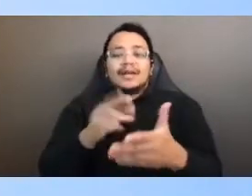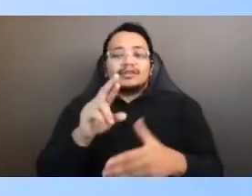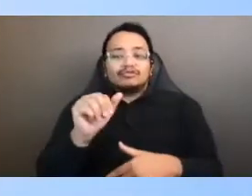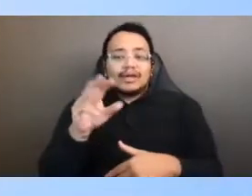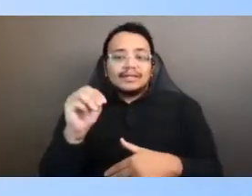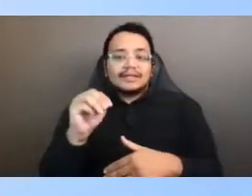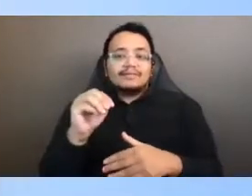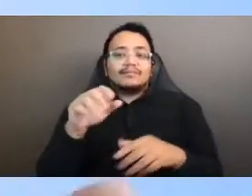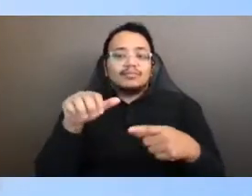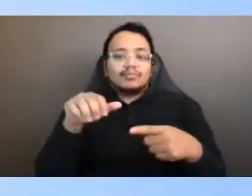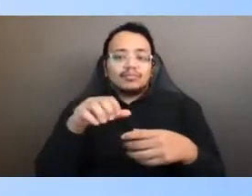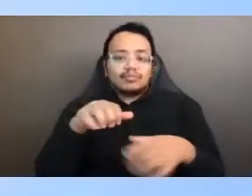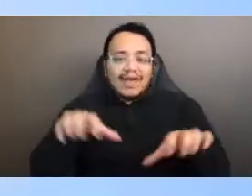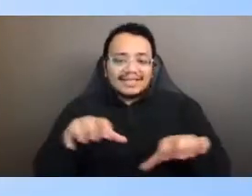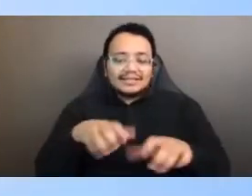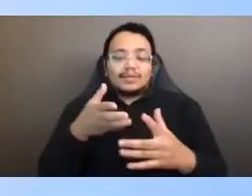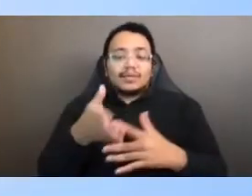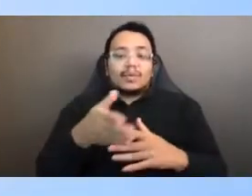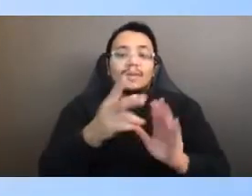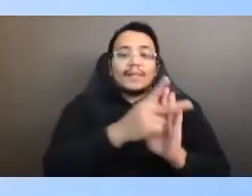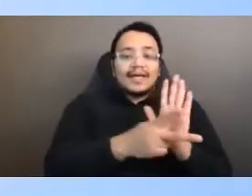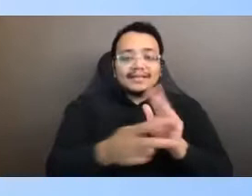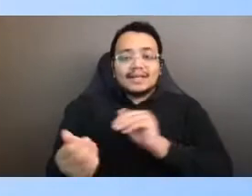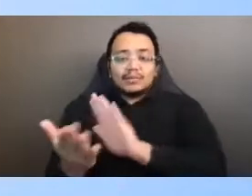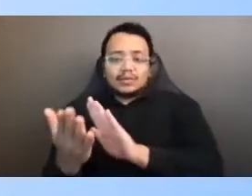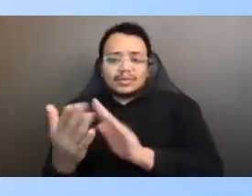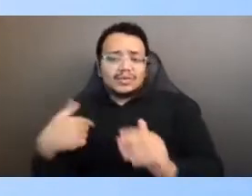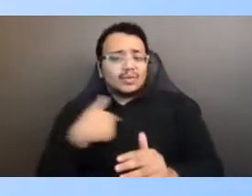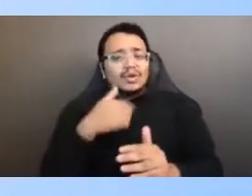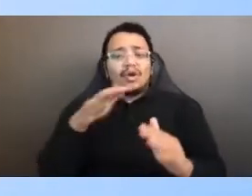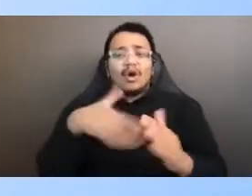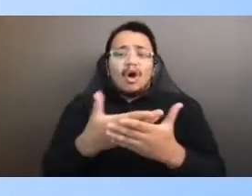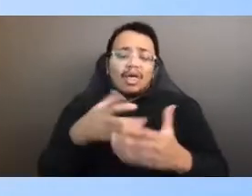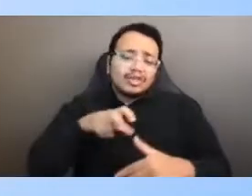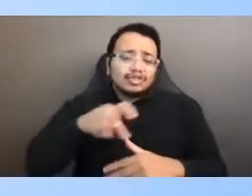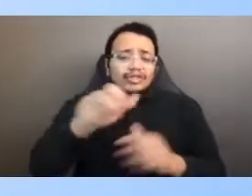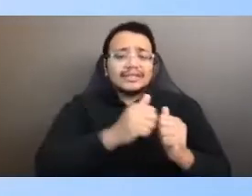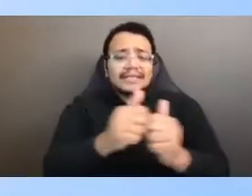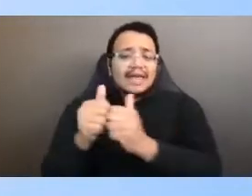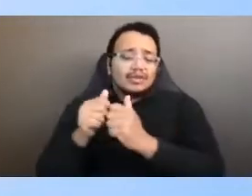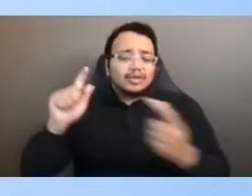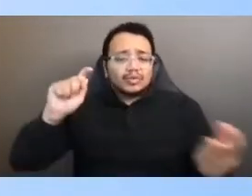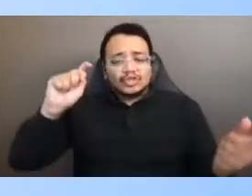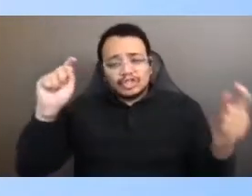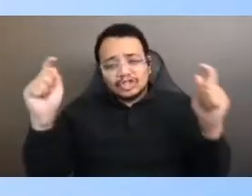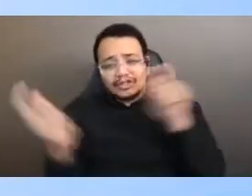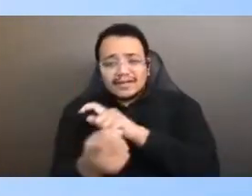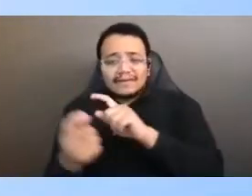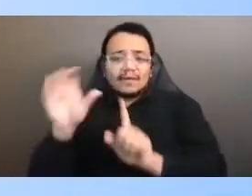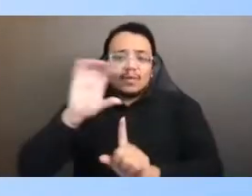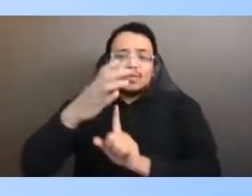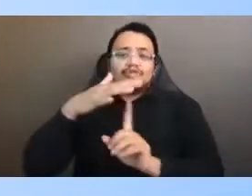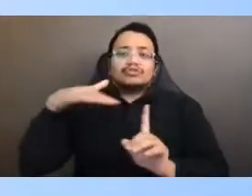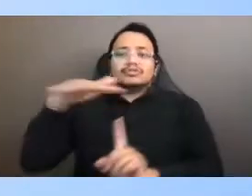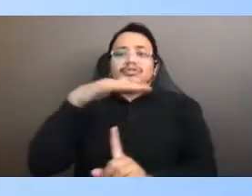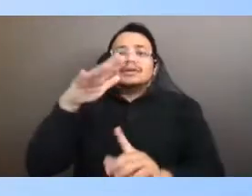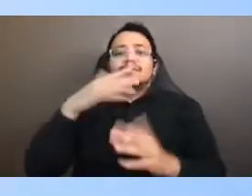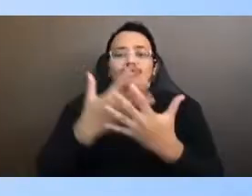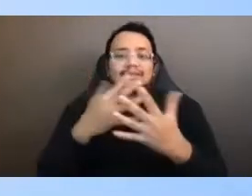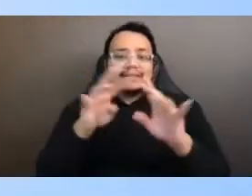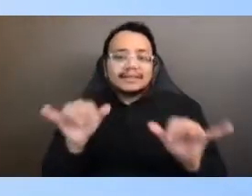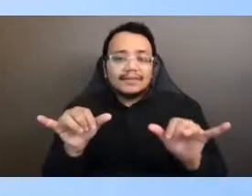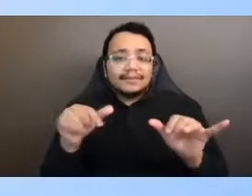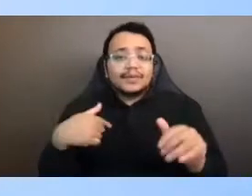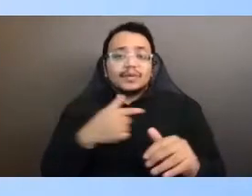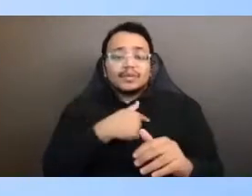approaches. We're on a journey. We're in this together with you all to drastically shift the culture within prisons. And we know, Restoring